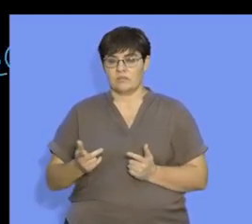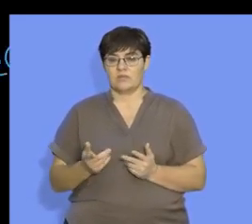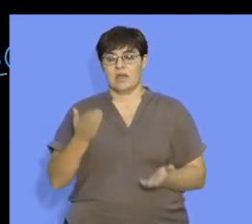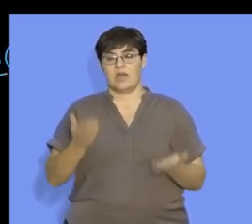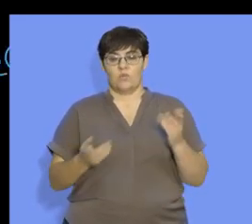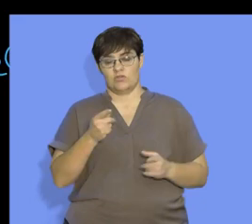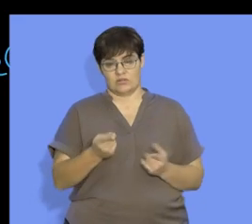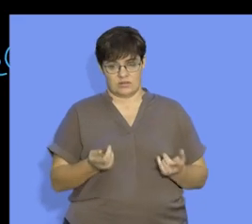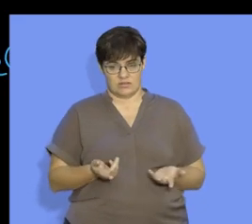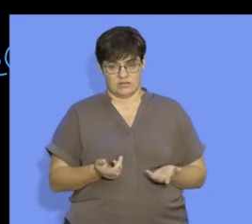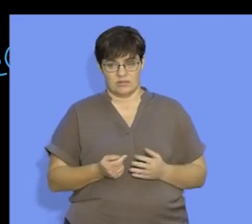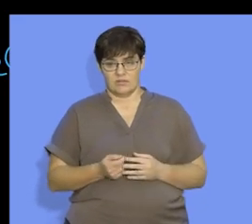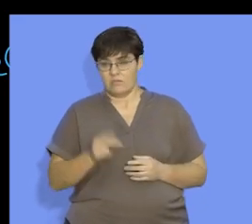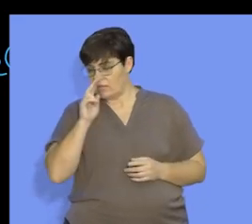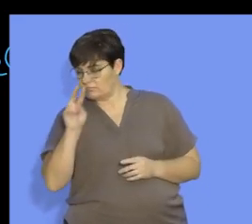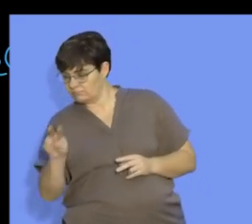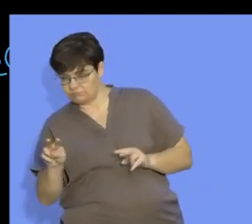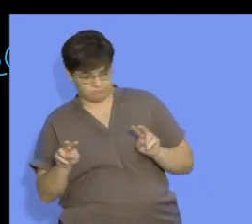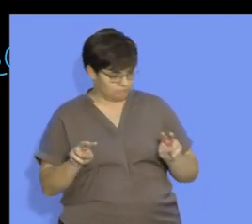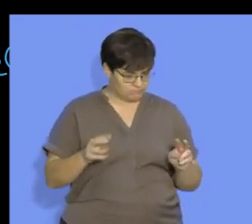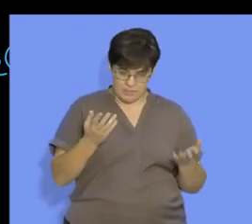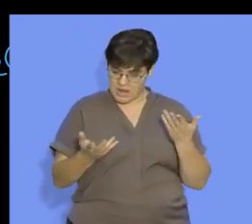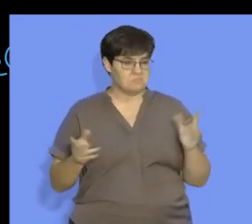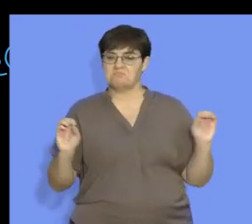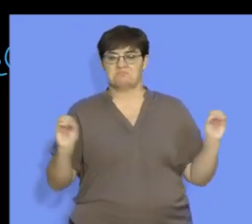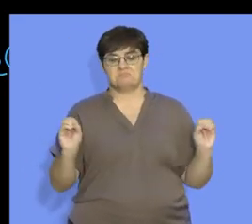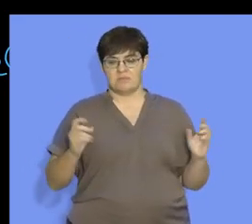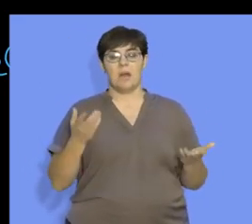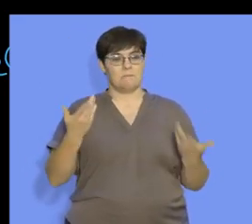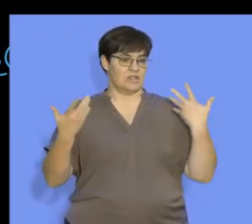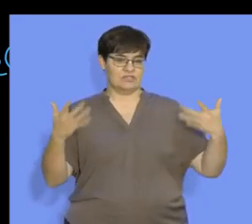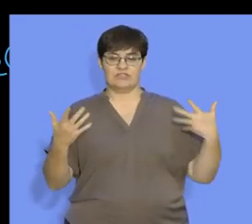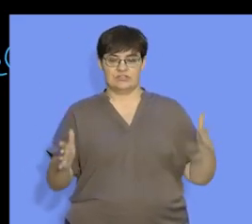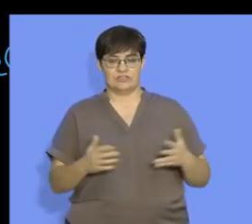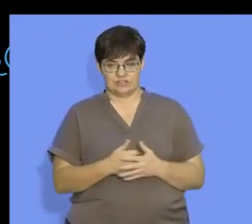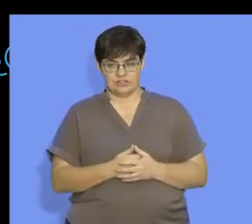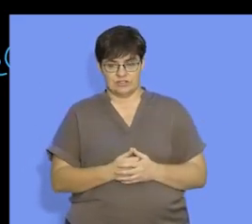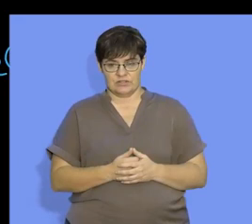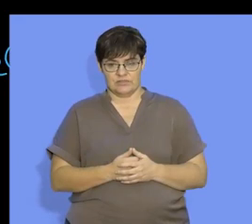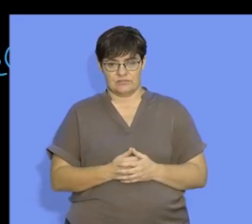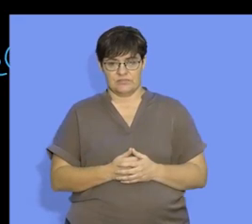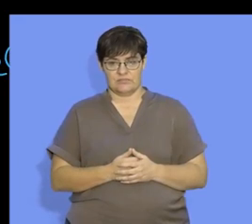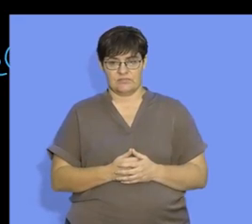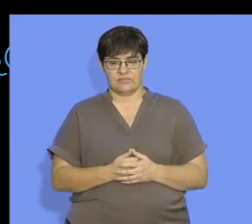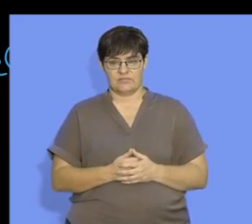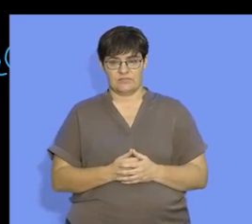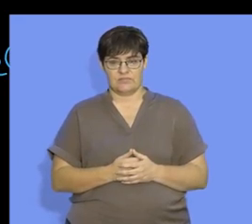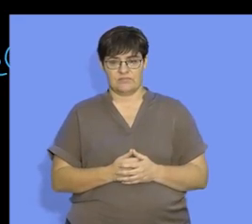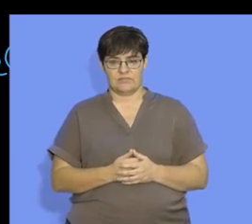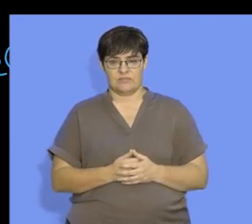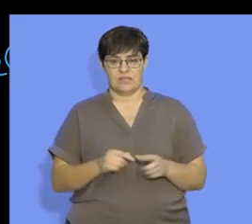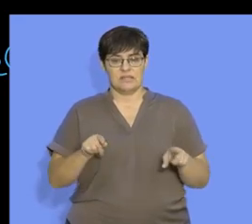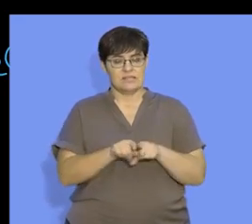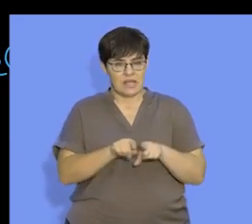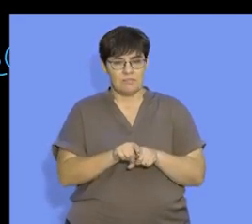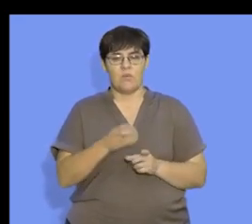All right, so that's our equation of reaction. And again, we don't need to tamper with anything. This is a balanced equation of reaction,